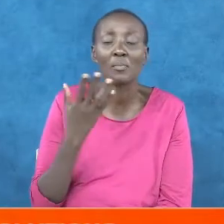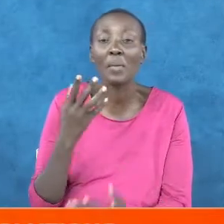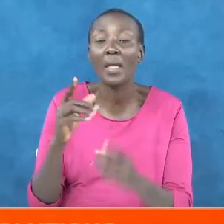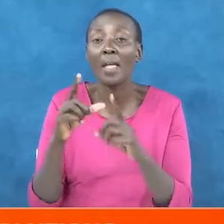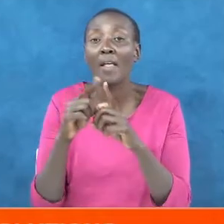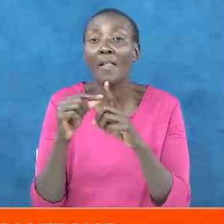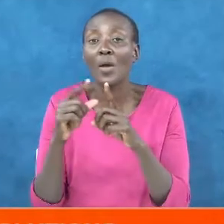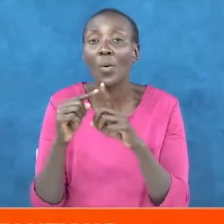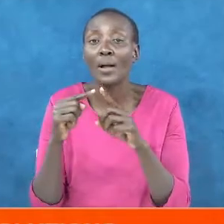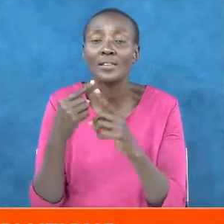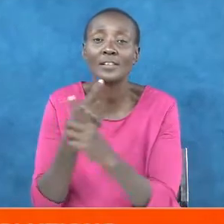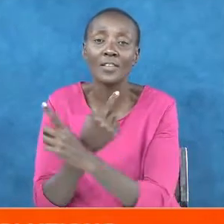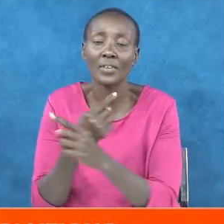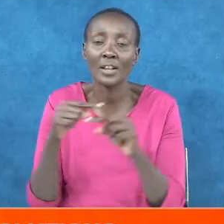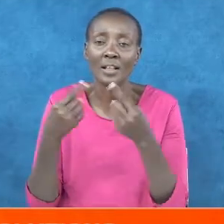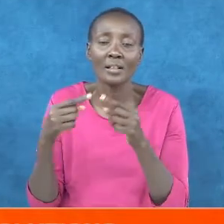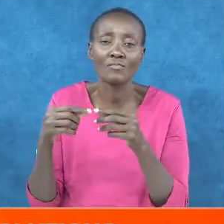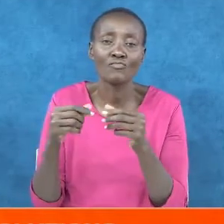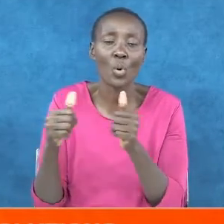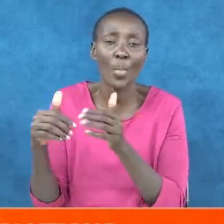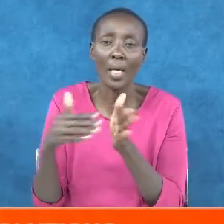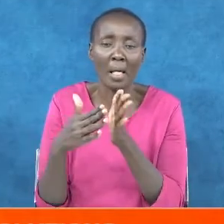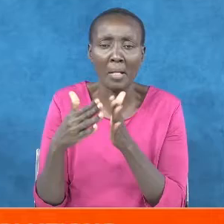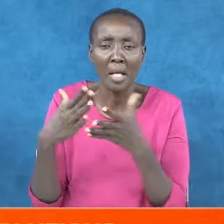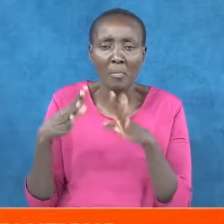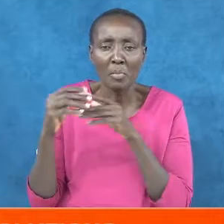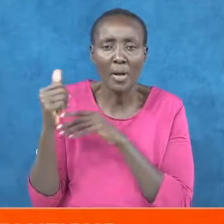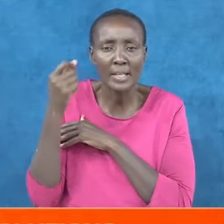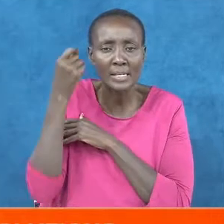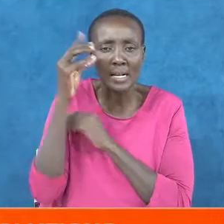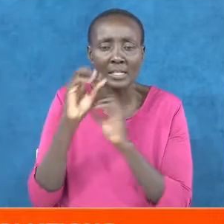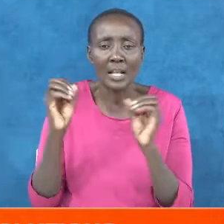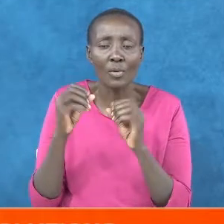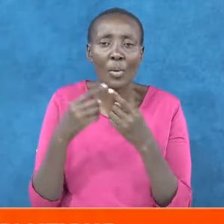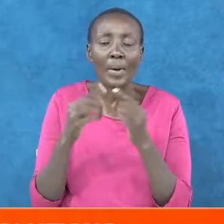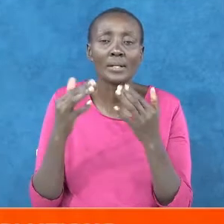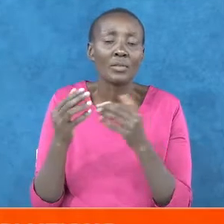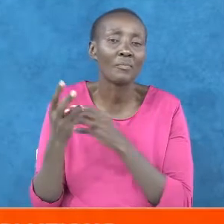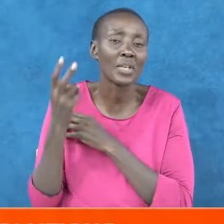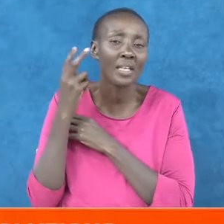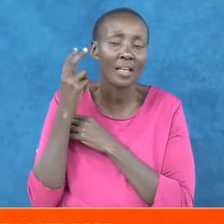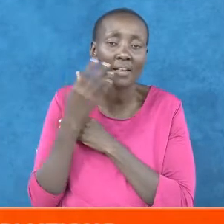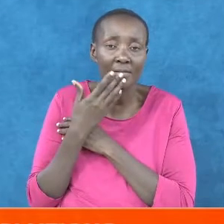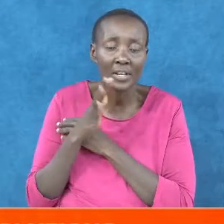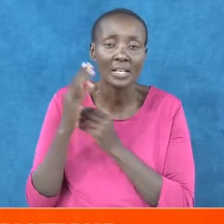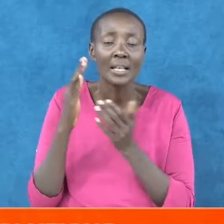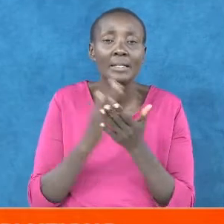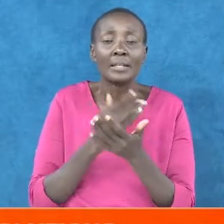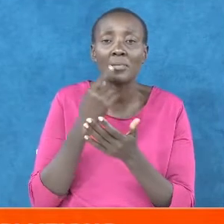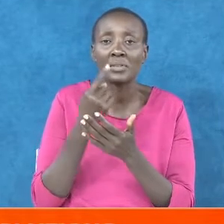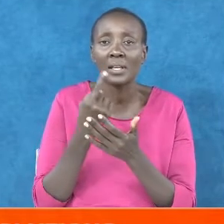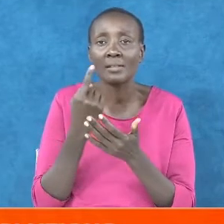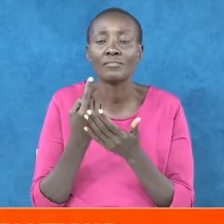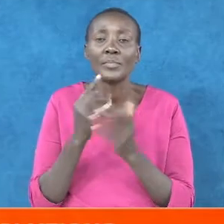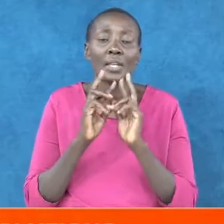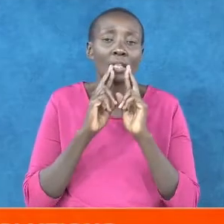dispute resolution may seem unfamiliar, but from what we've heard, some said they report to